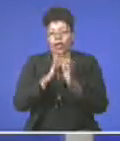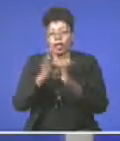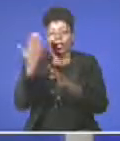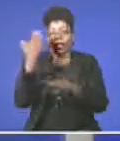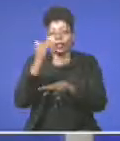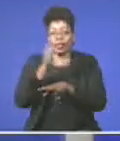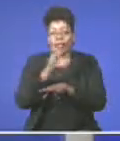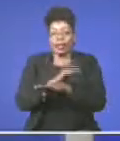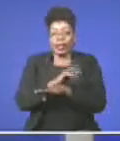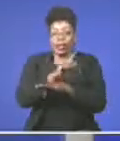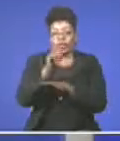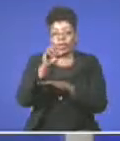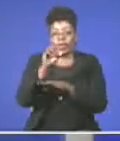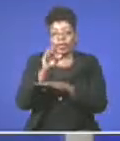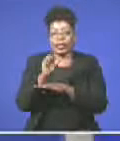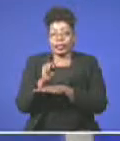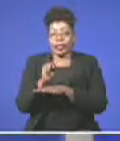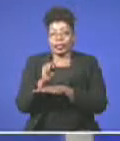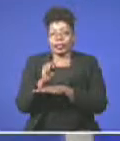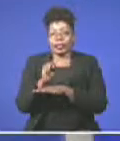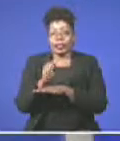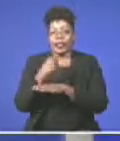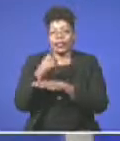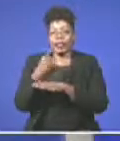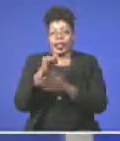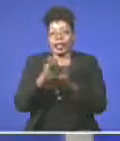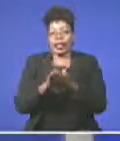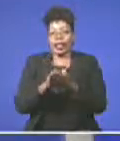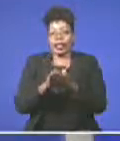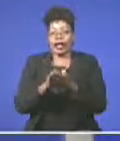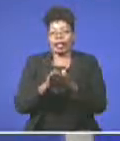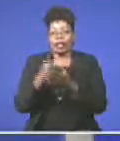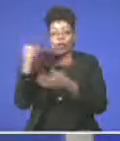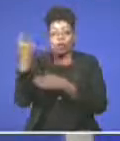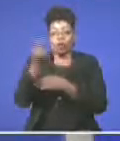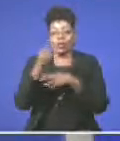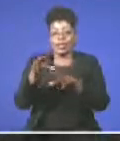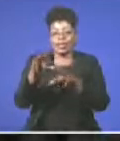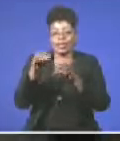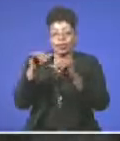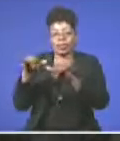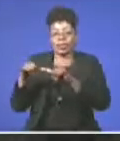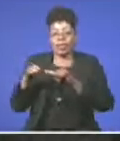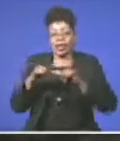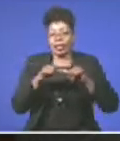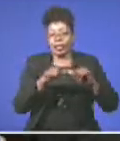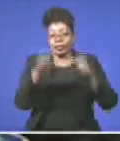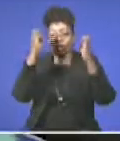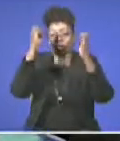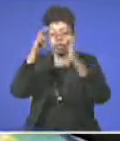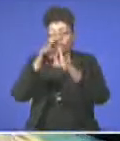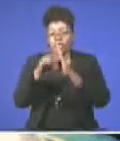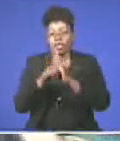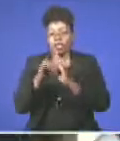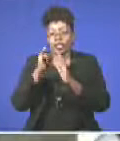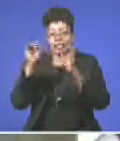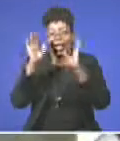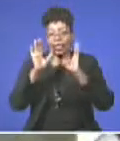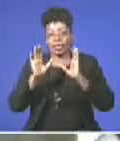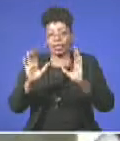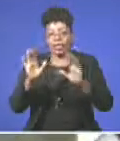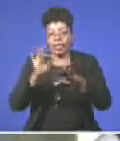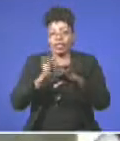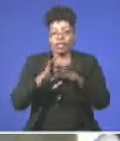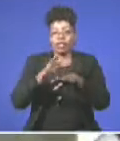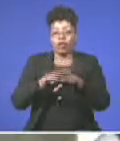night on the ZNS network. Minister Lloyd made it clear that the only acceptable standard for education is excellence. He